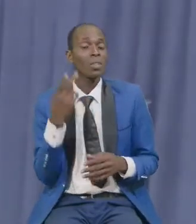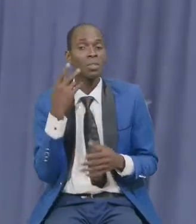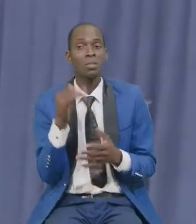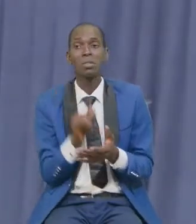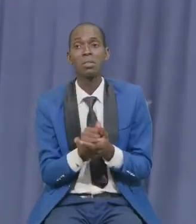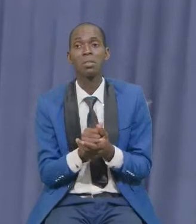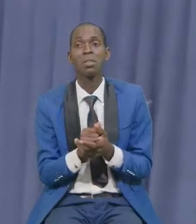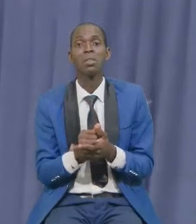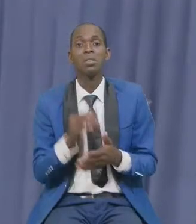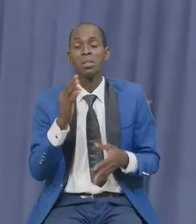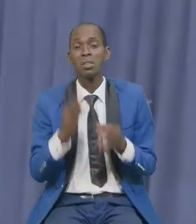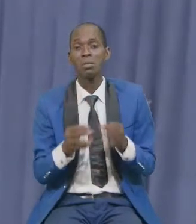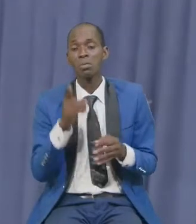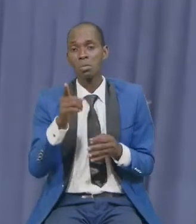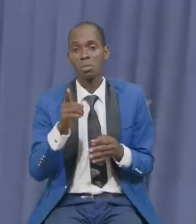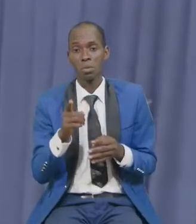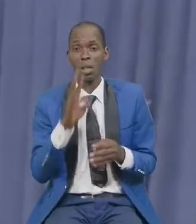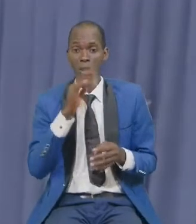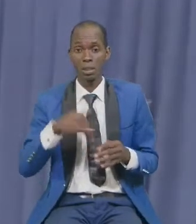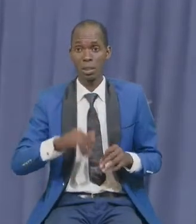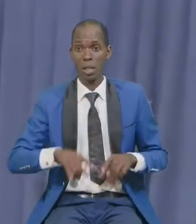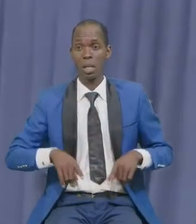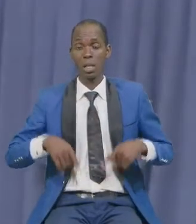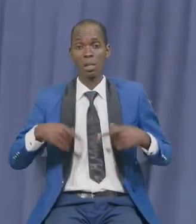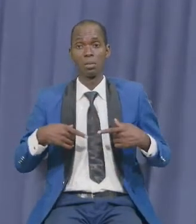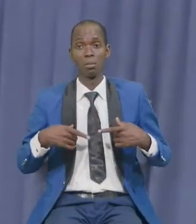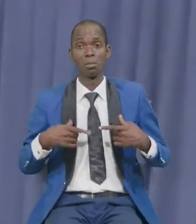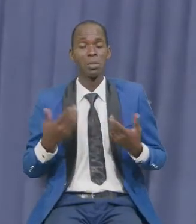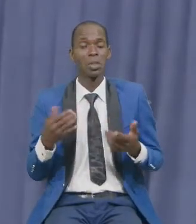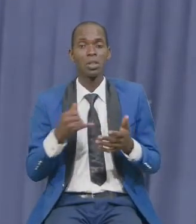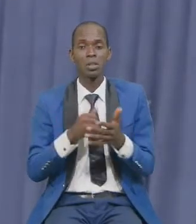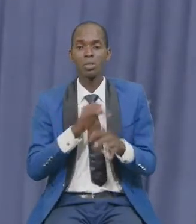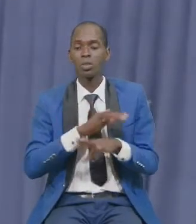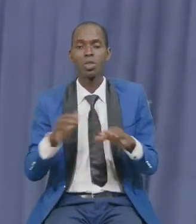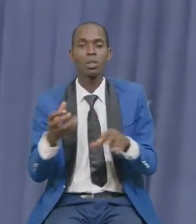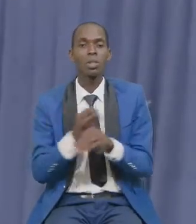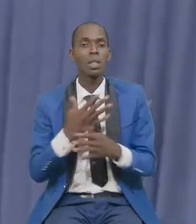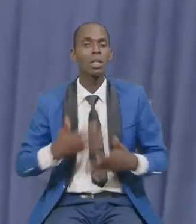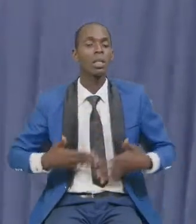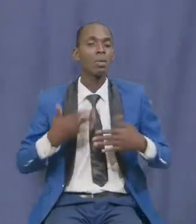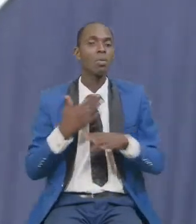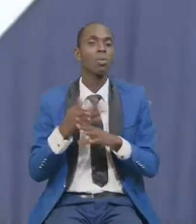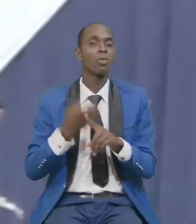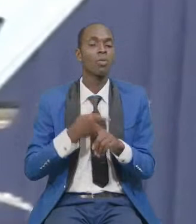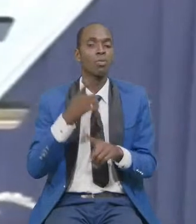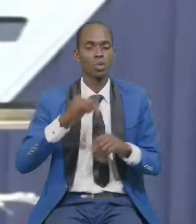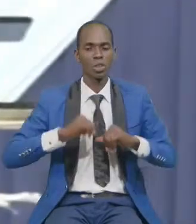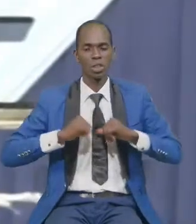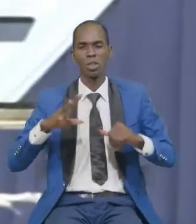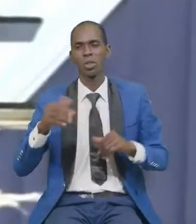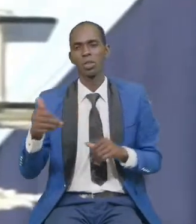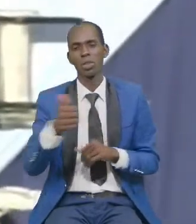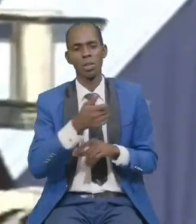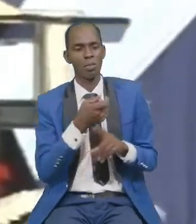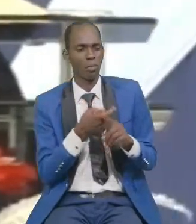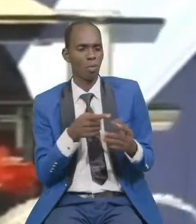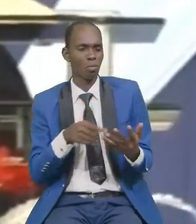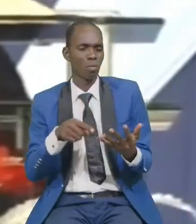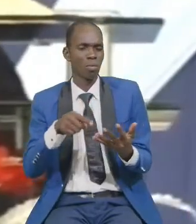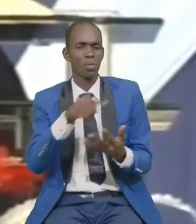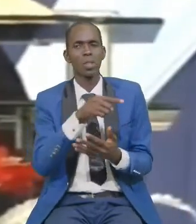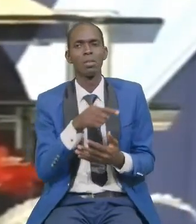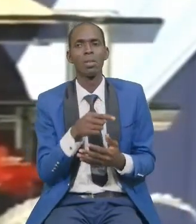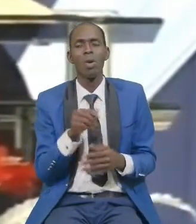them, you're still alive. It doesn't take life from you. You deny yourself of them. Anything